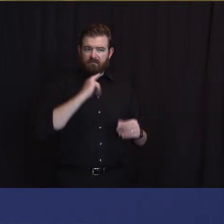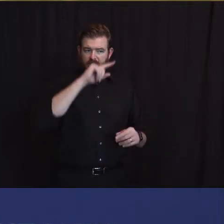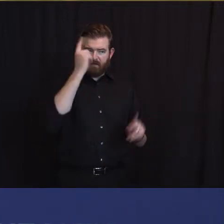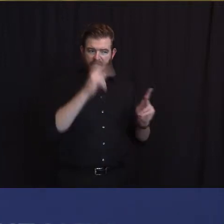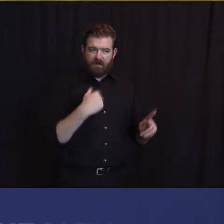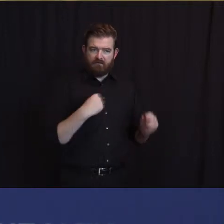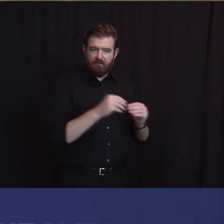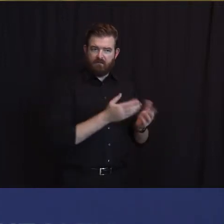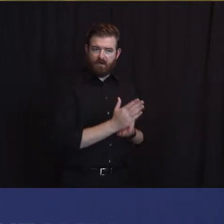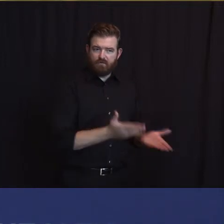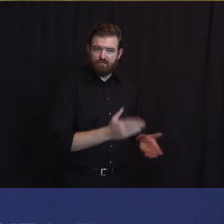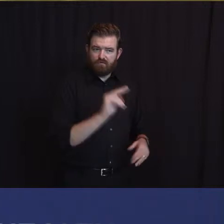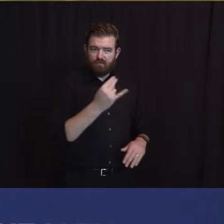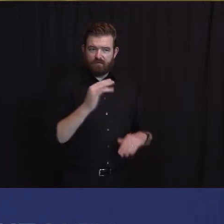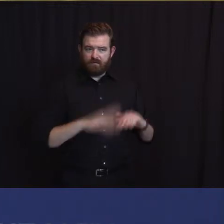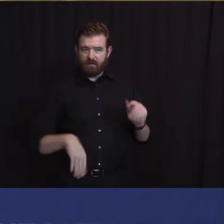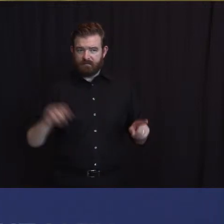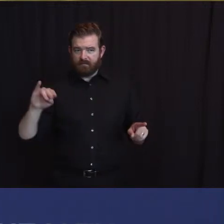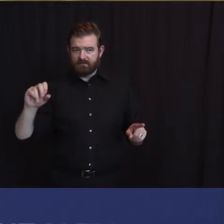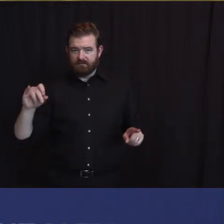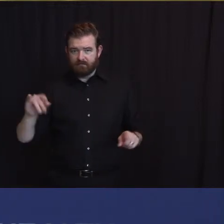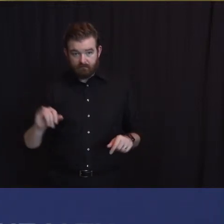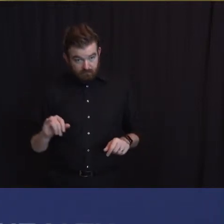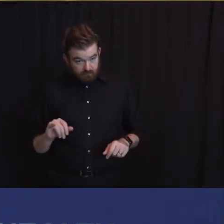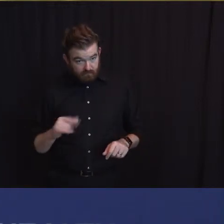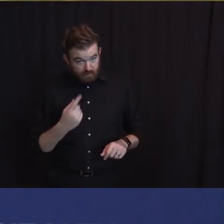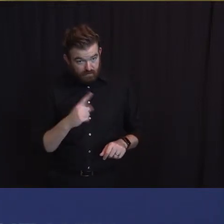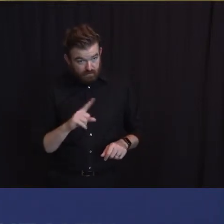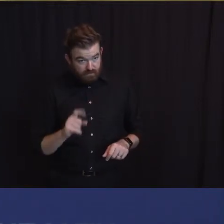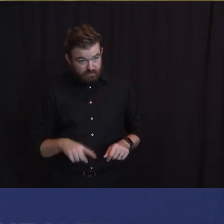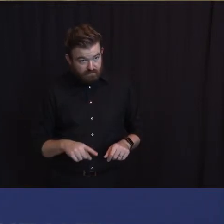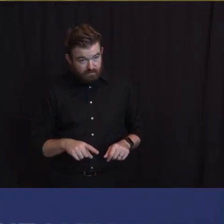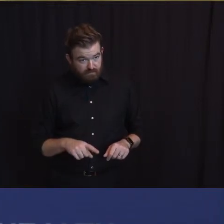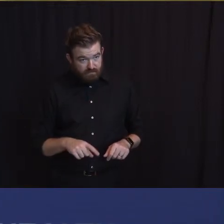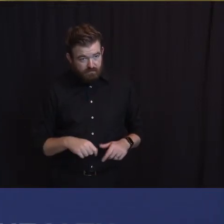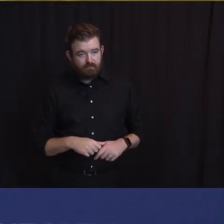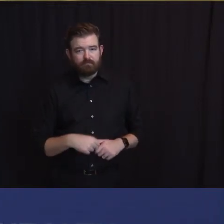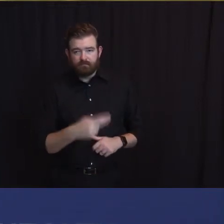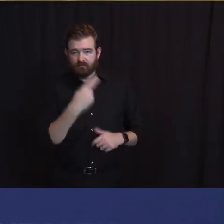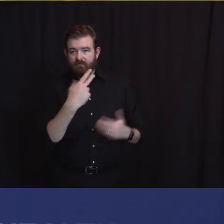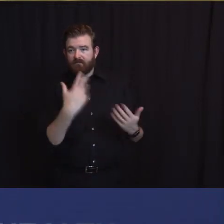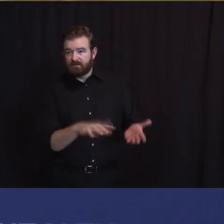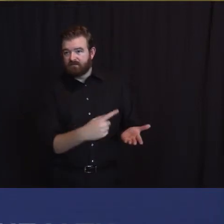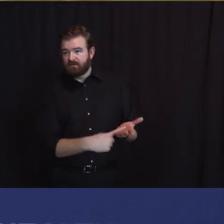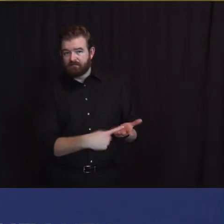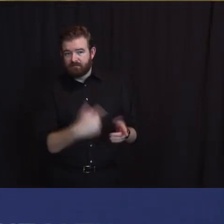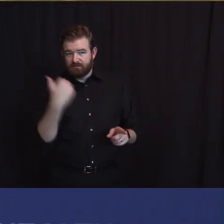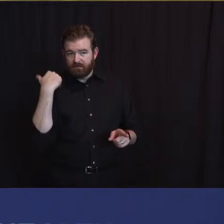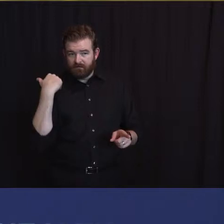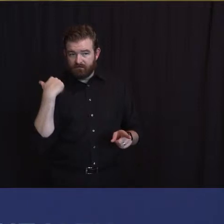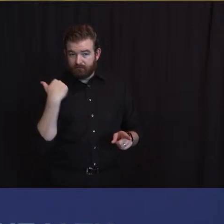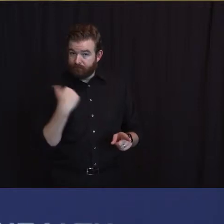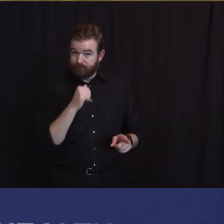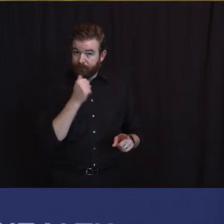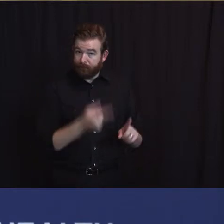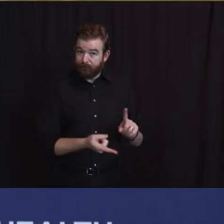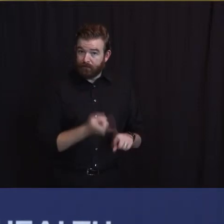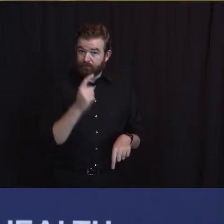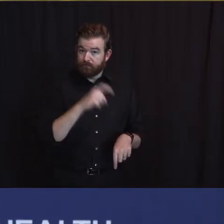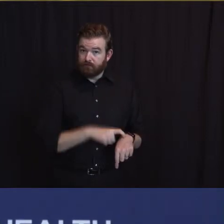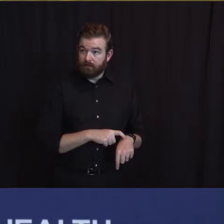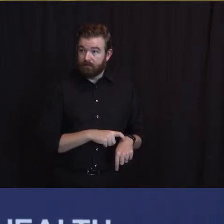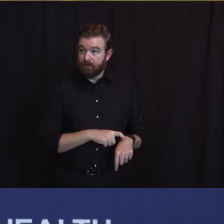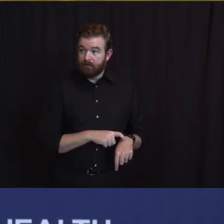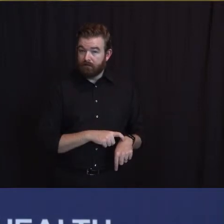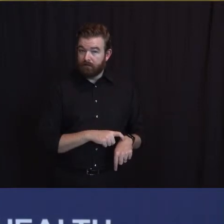Is that it? Yes, sir. Alex, you and I have had this conversation before. This is not the first time. I'm not sure you referenced Mississippi in the